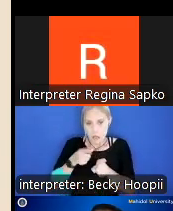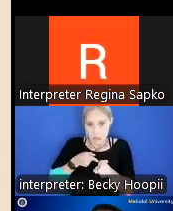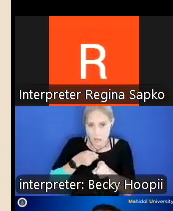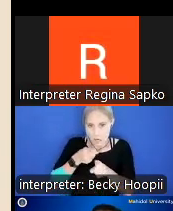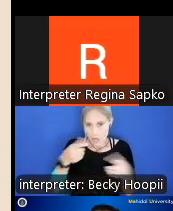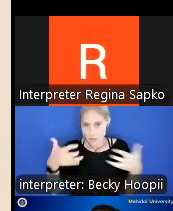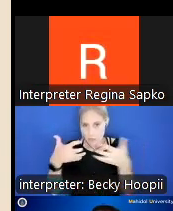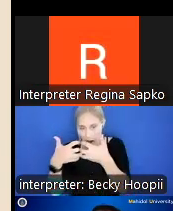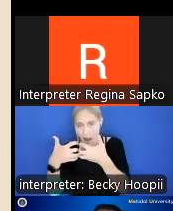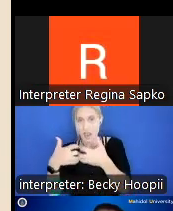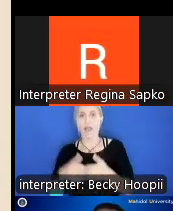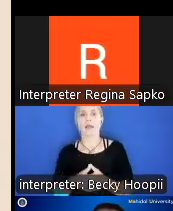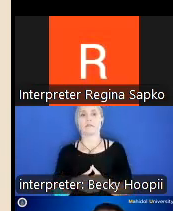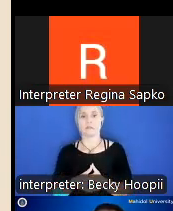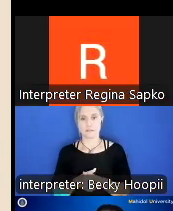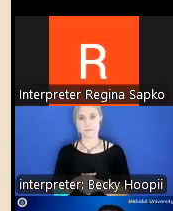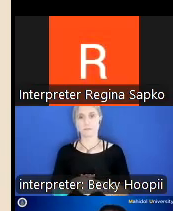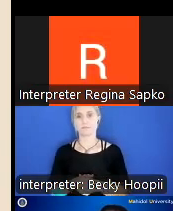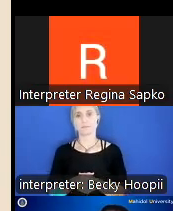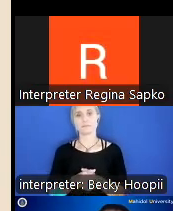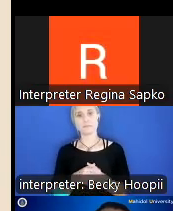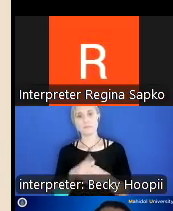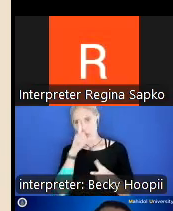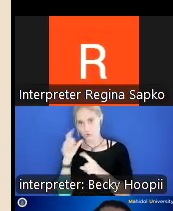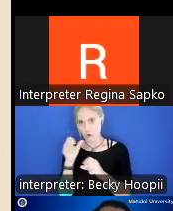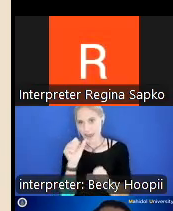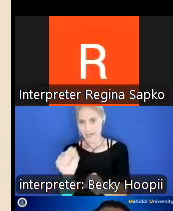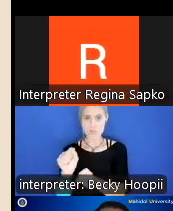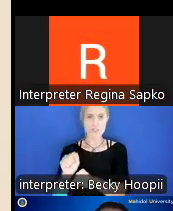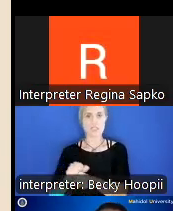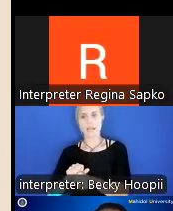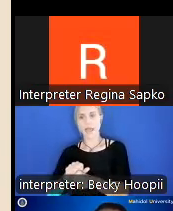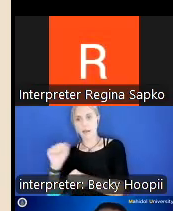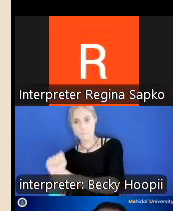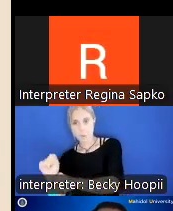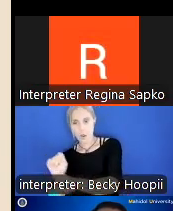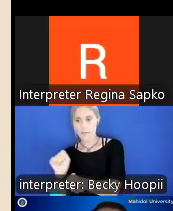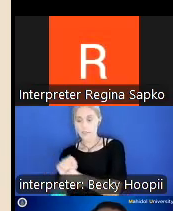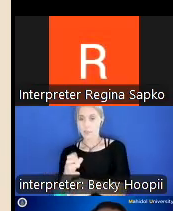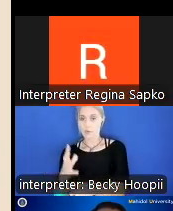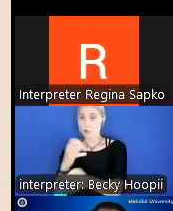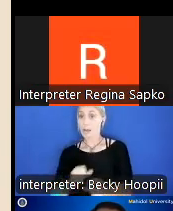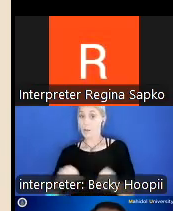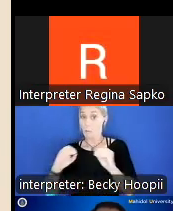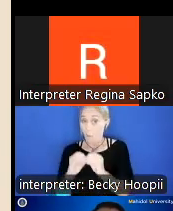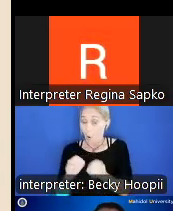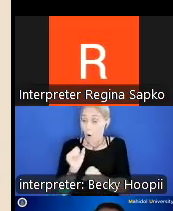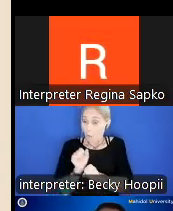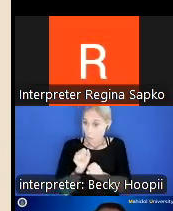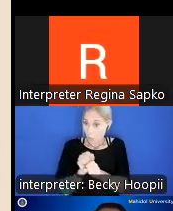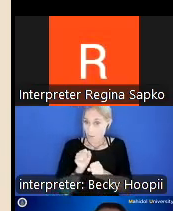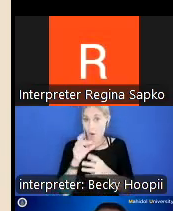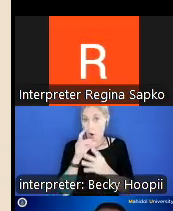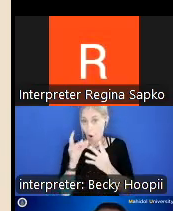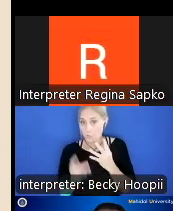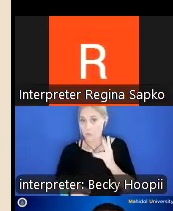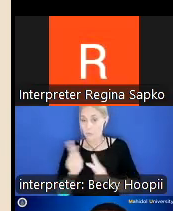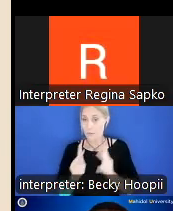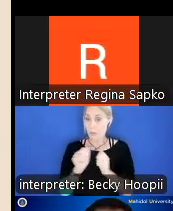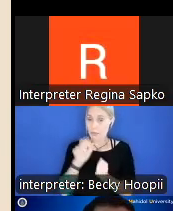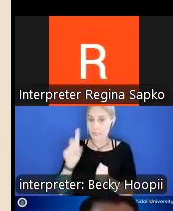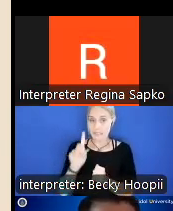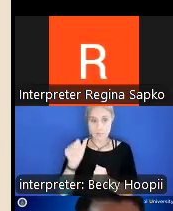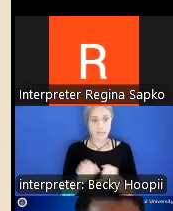strategy on task and employment and to get more employment for person with disability. And the last one is